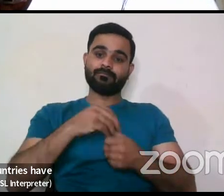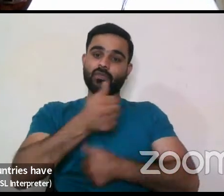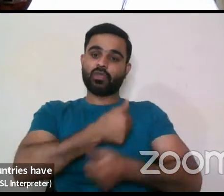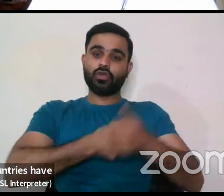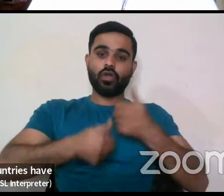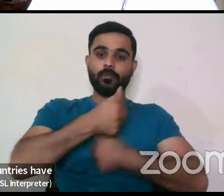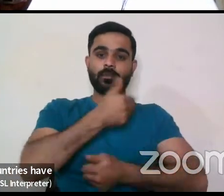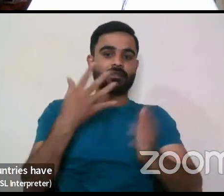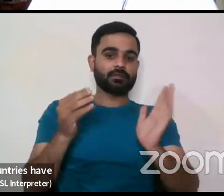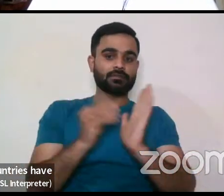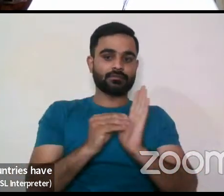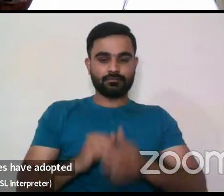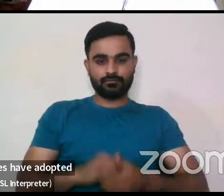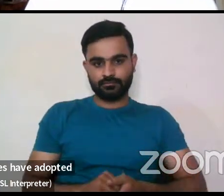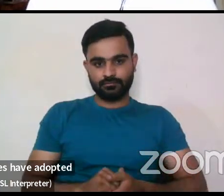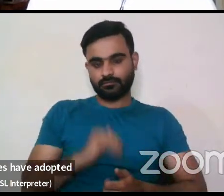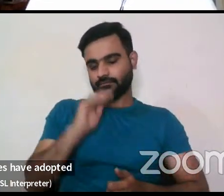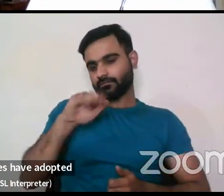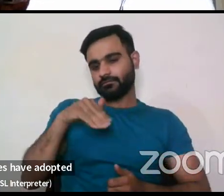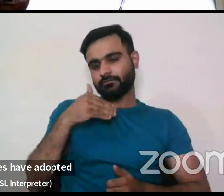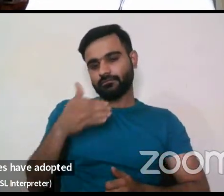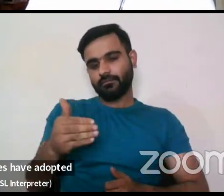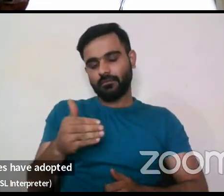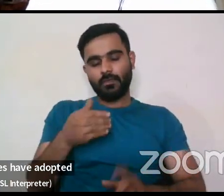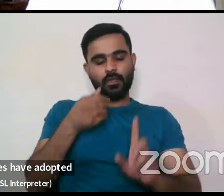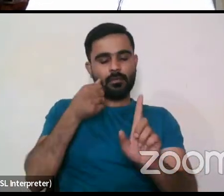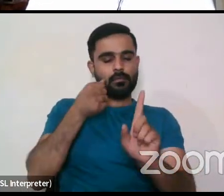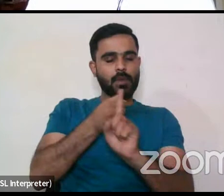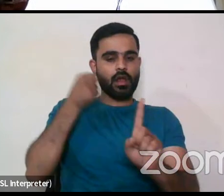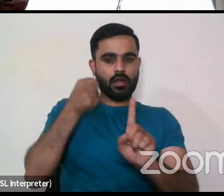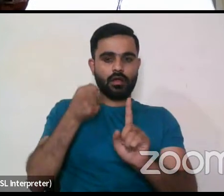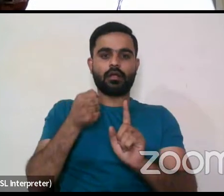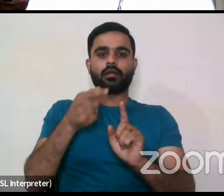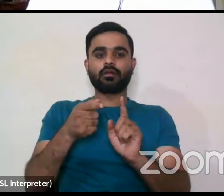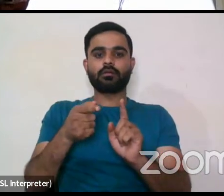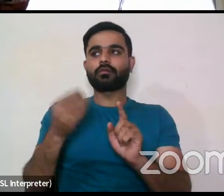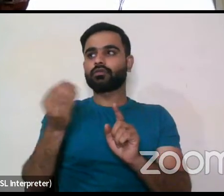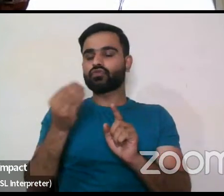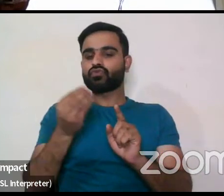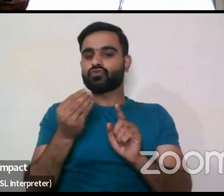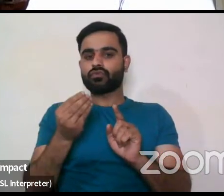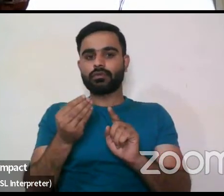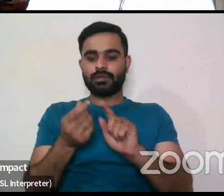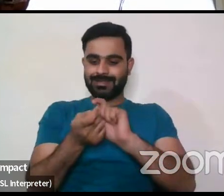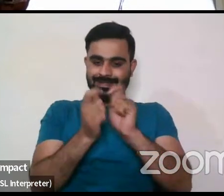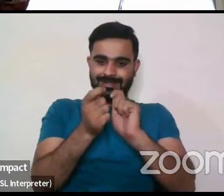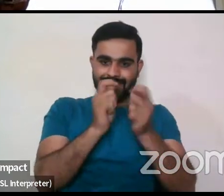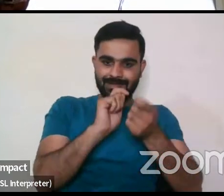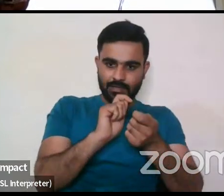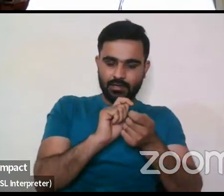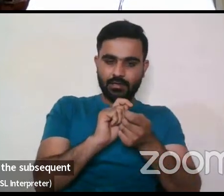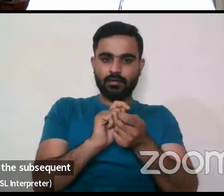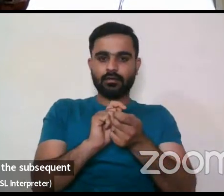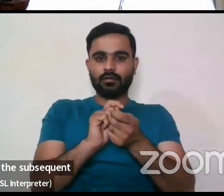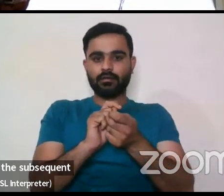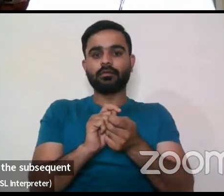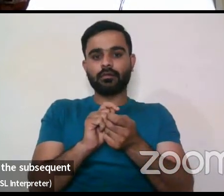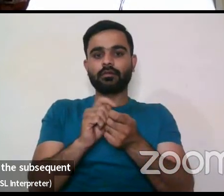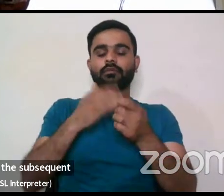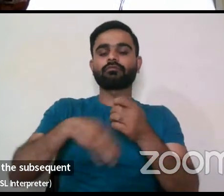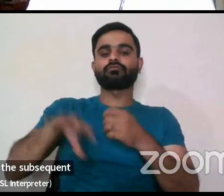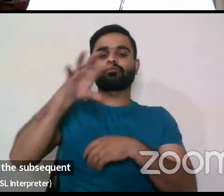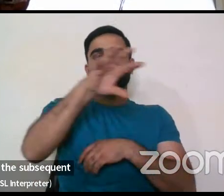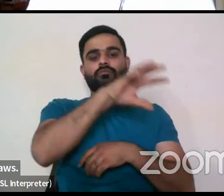laws have had a significant impact on the subsequent implementation of these laws in the